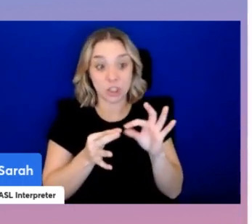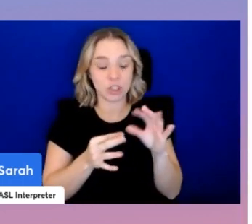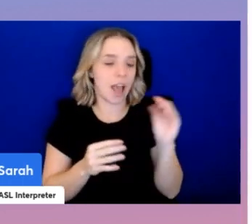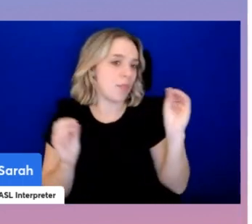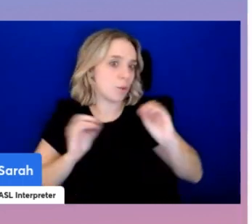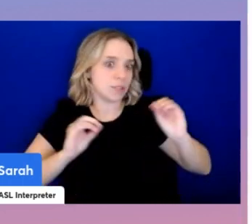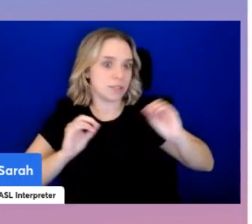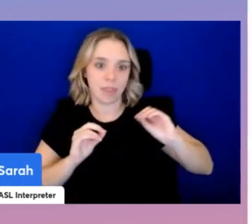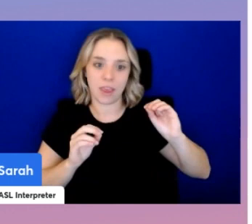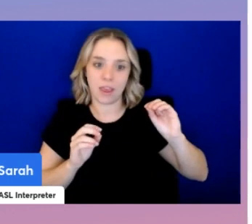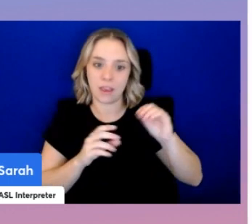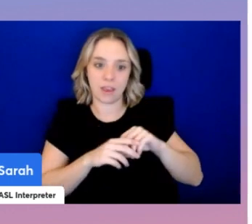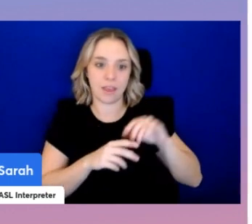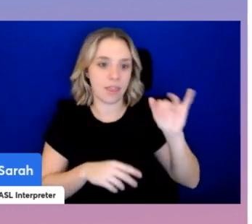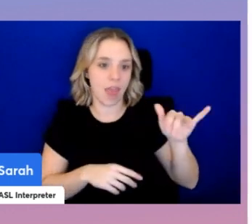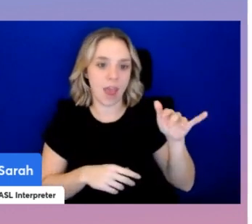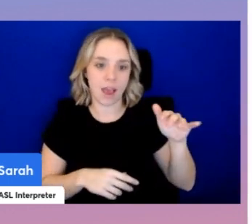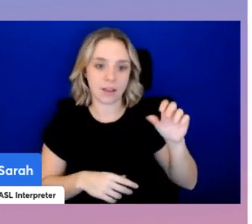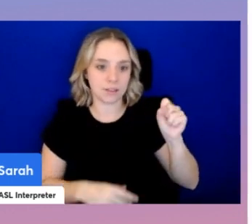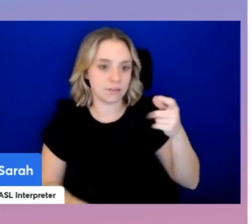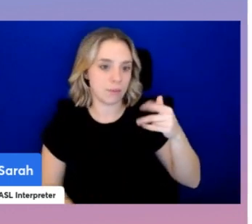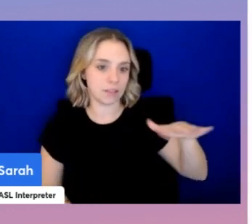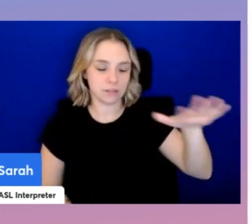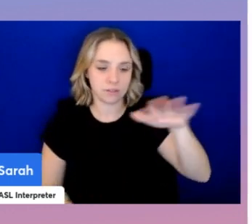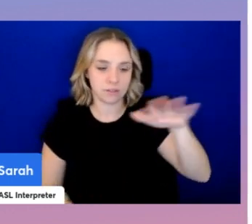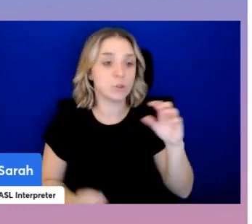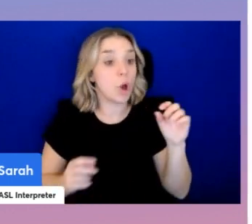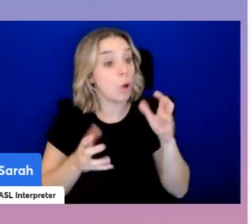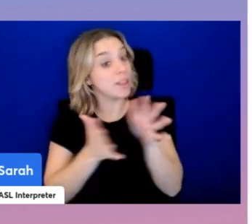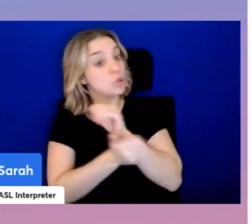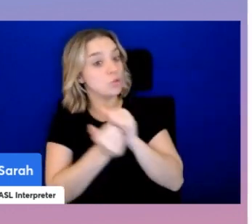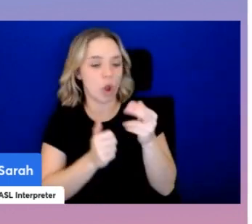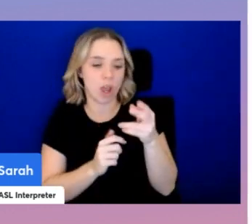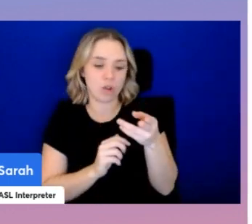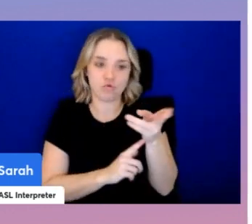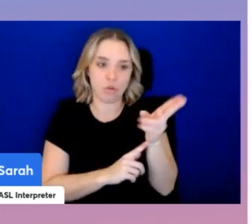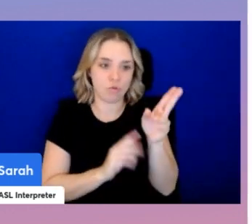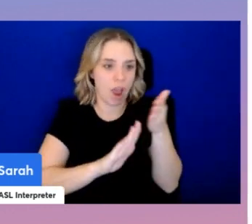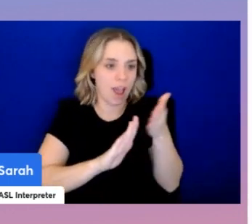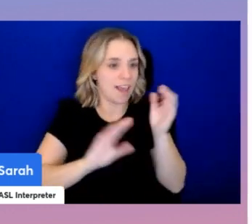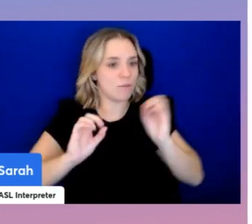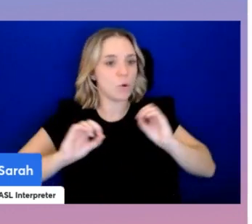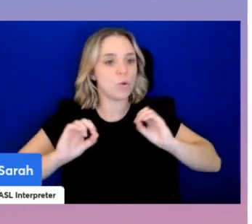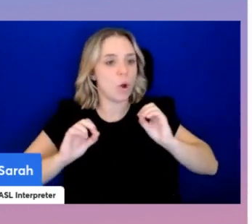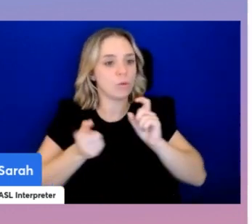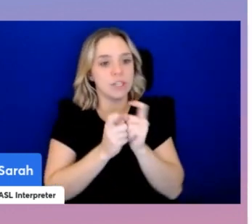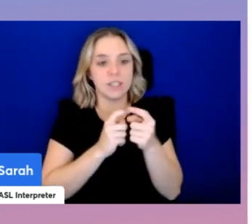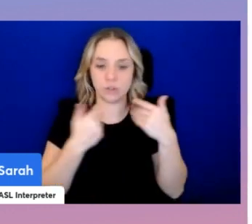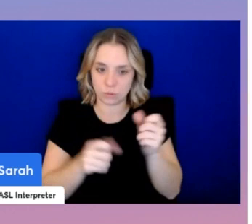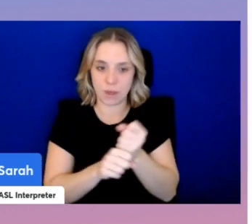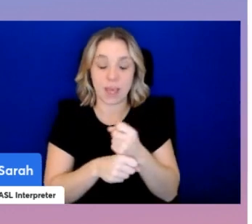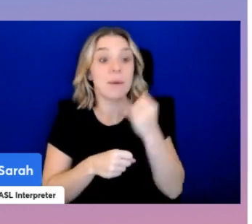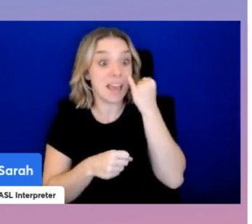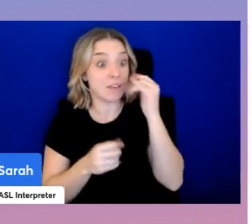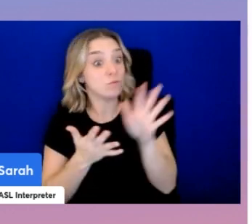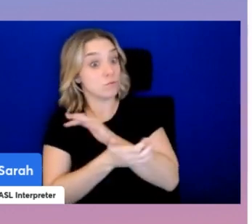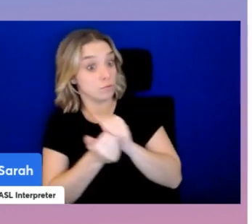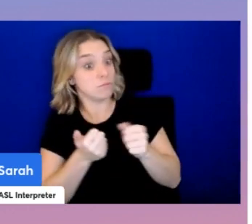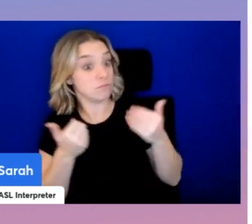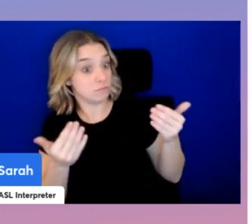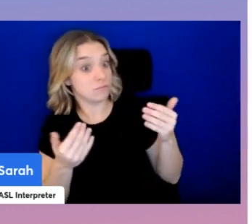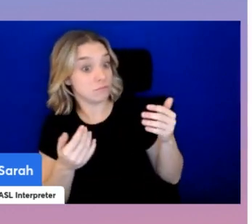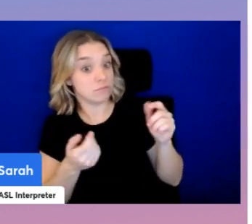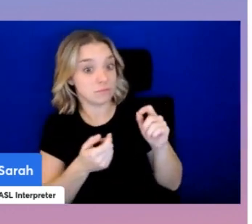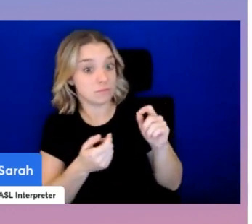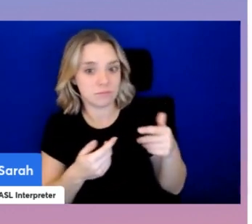that workspace already, so the destroy run didn't have any changes to make. But if there were changes to be destroyed, it would automatically start the